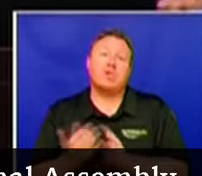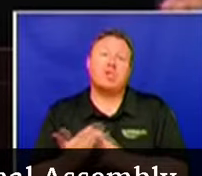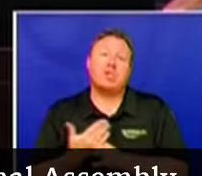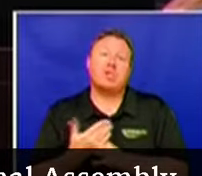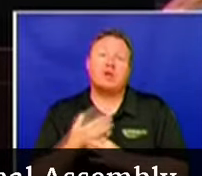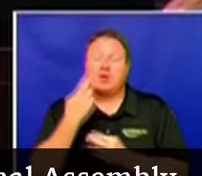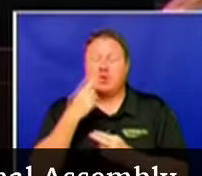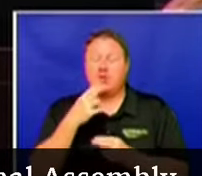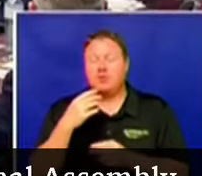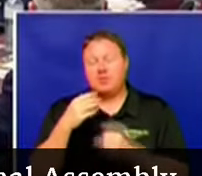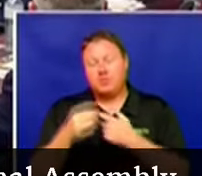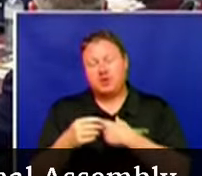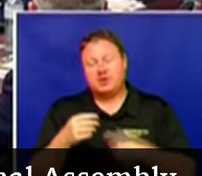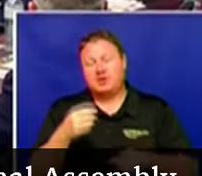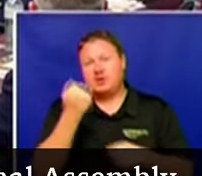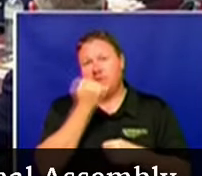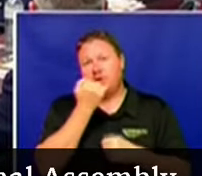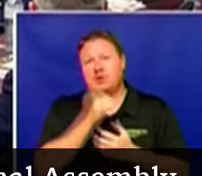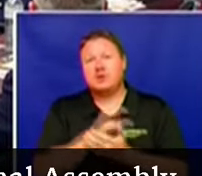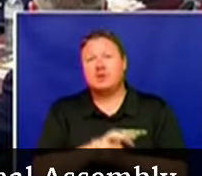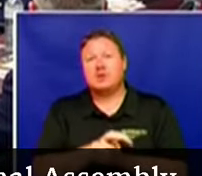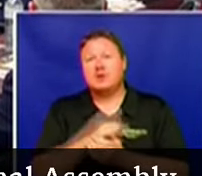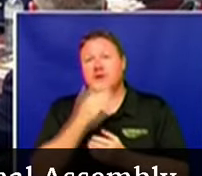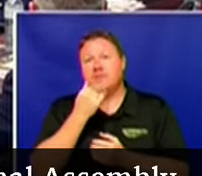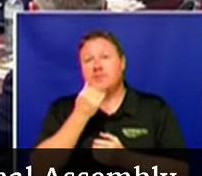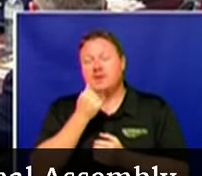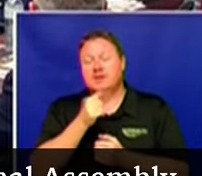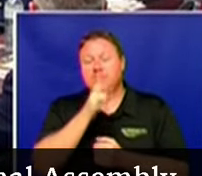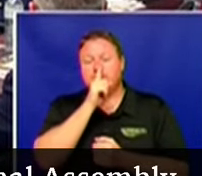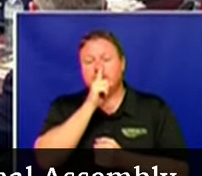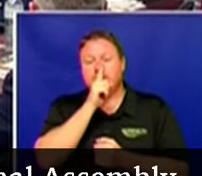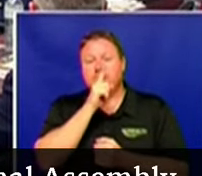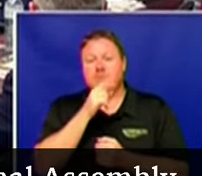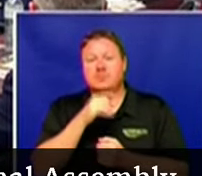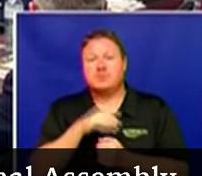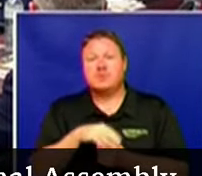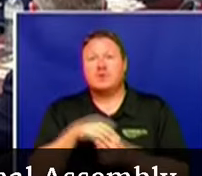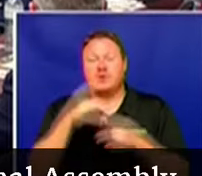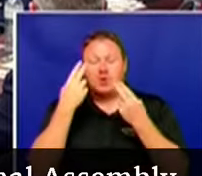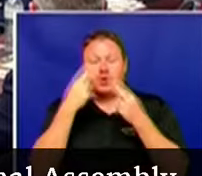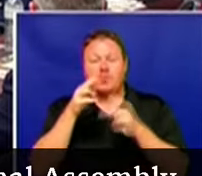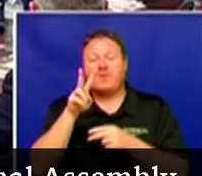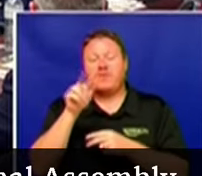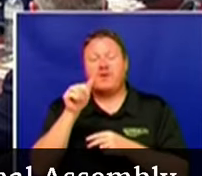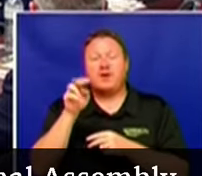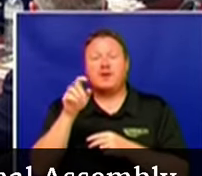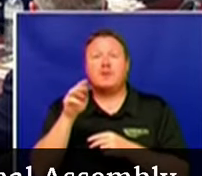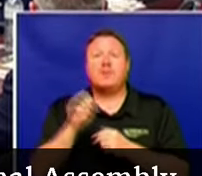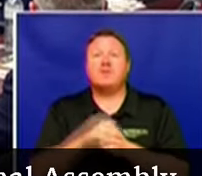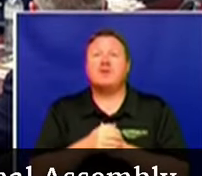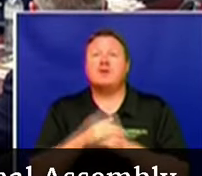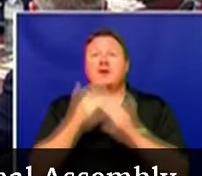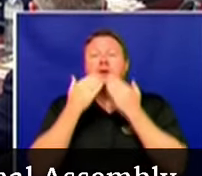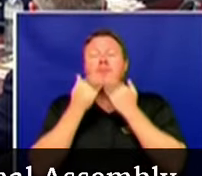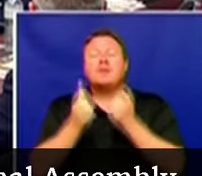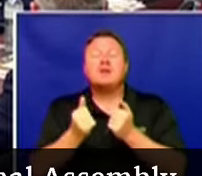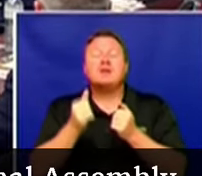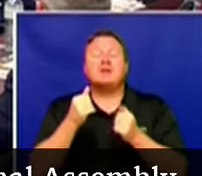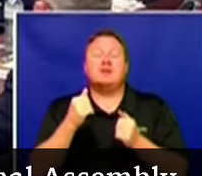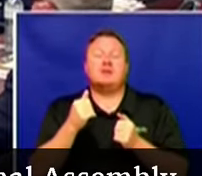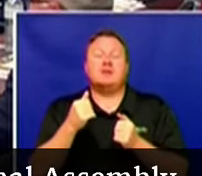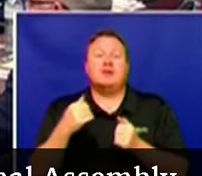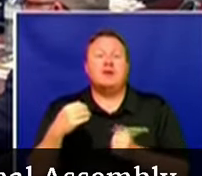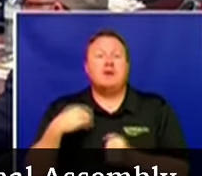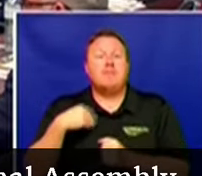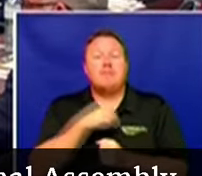Honorable President, our apologies. Will you disconnect the microphone of the Honorable Liesel van der Merwe, please? And may I remind the honorable members who's on